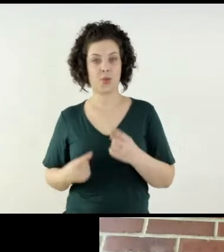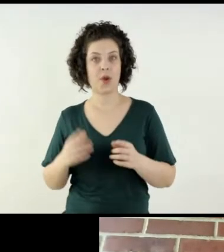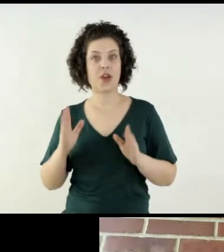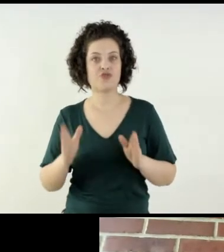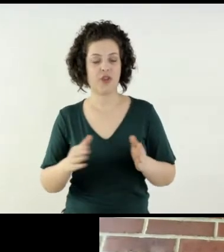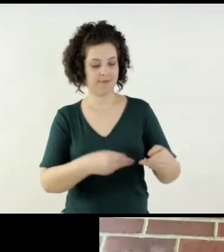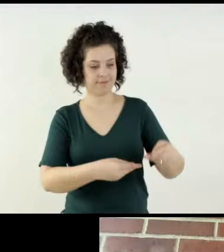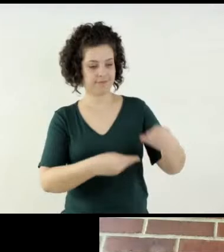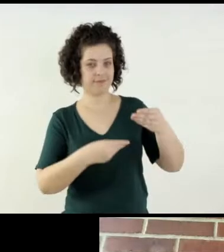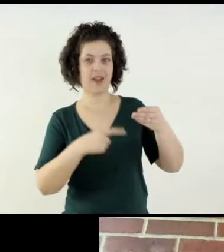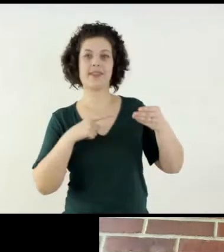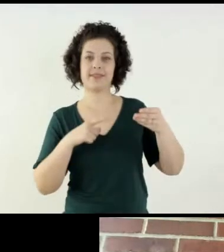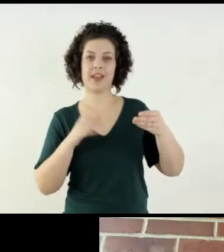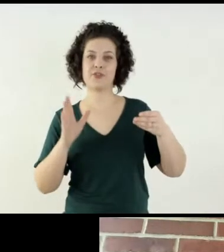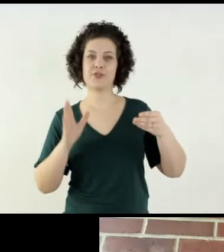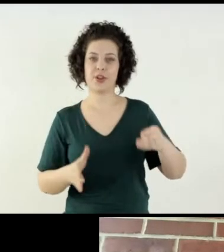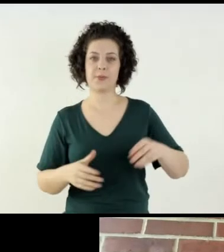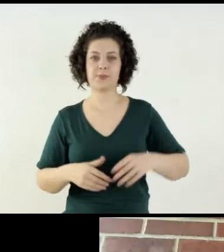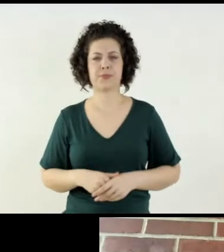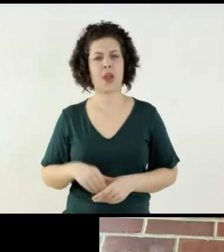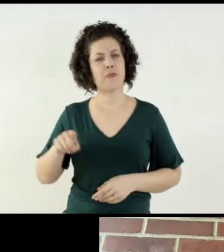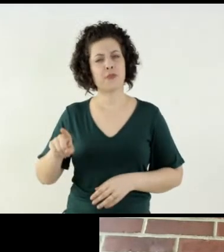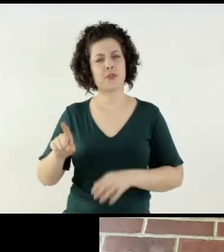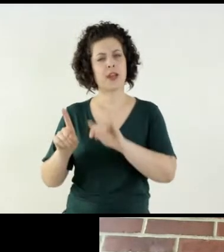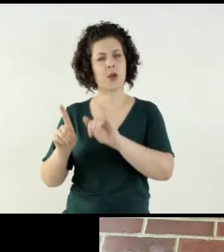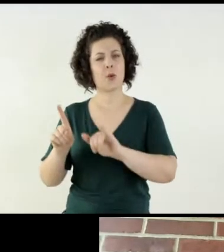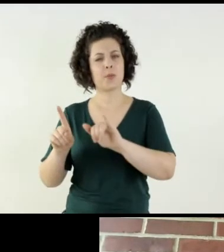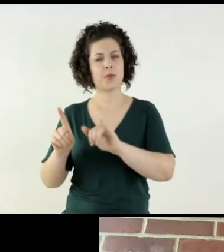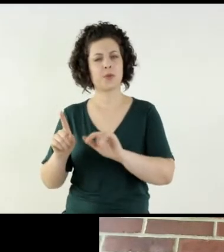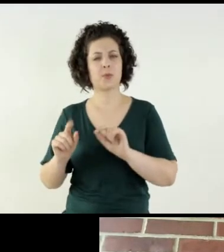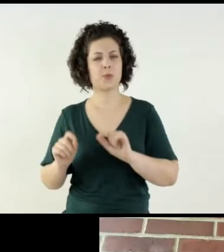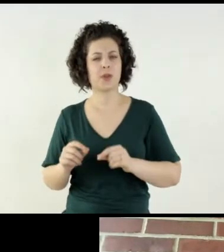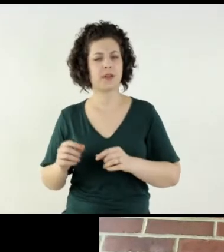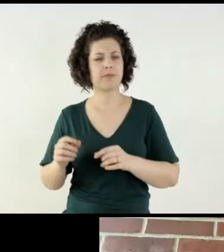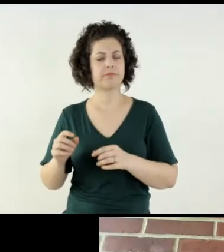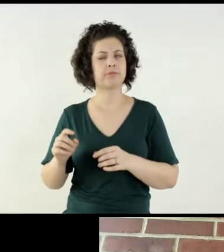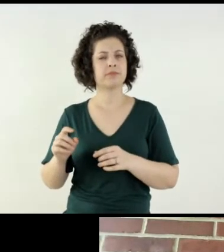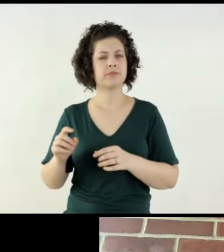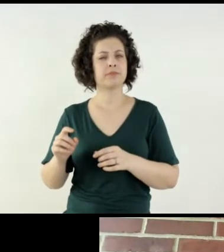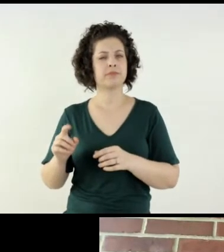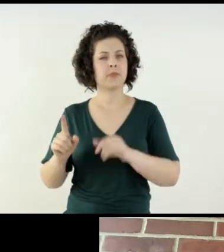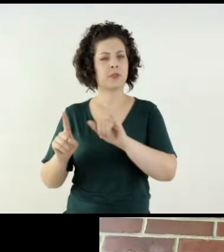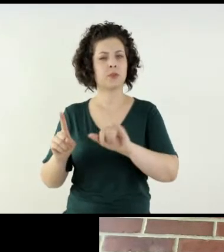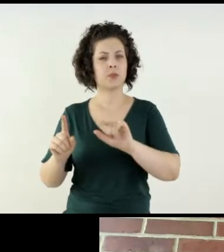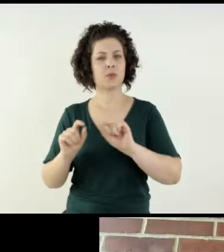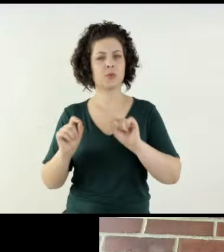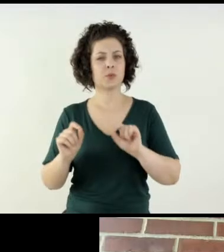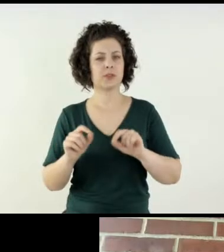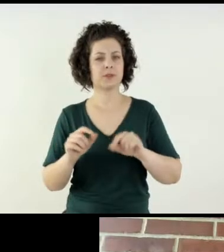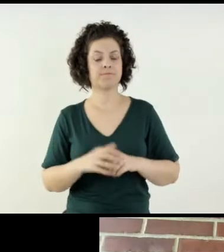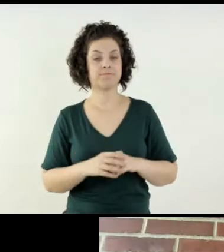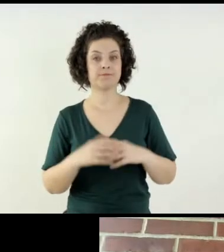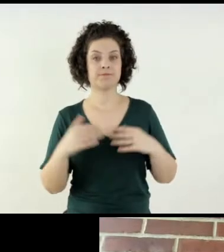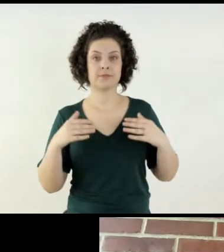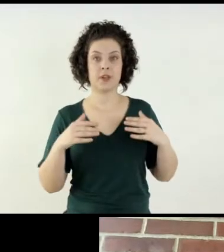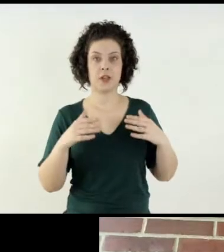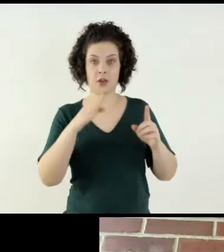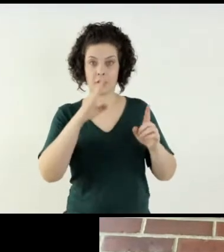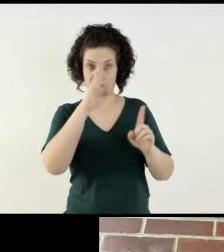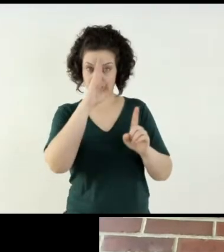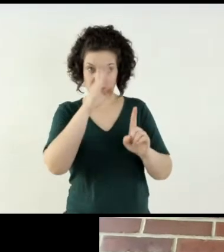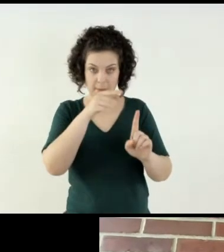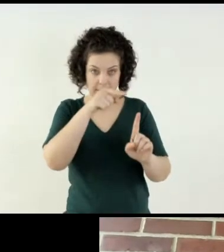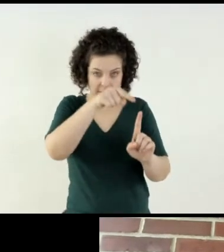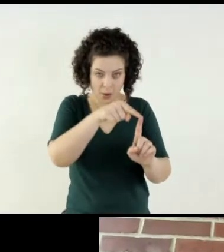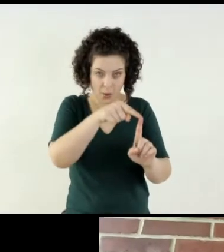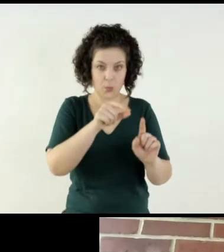You mentioned that Notes on Fundamental Joy, or rather begins with an image